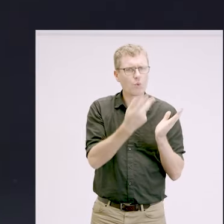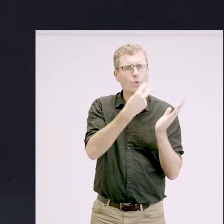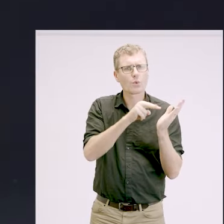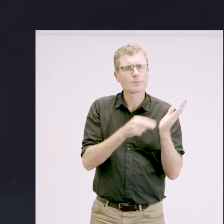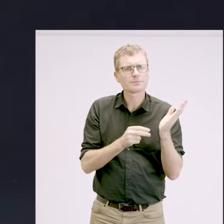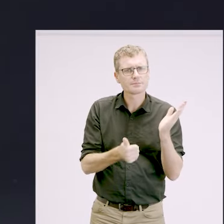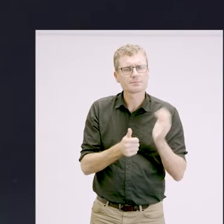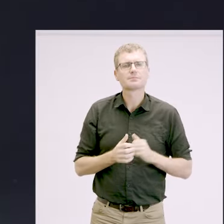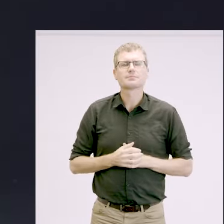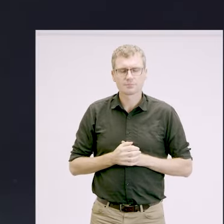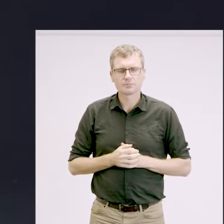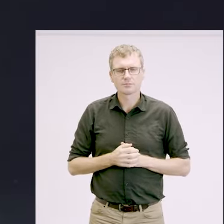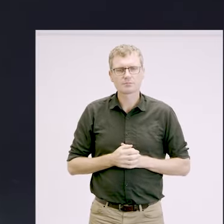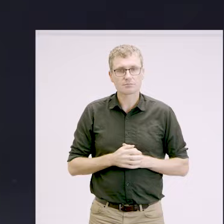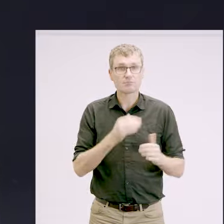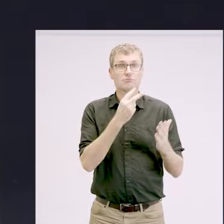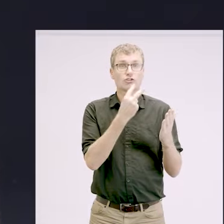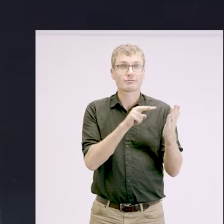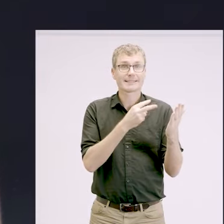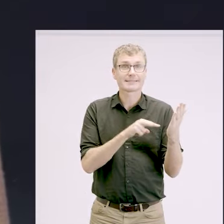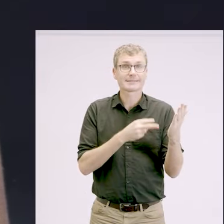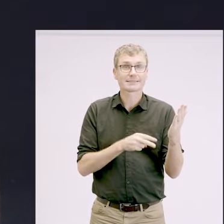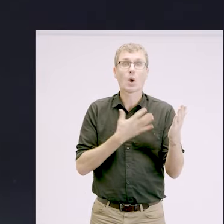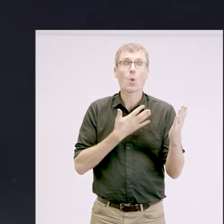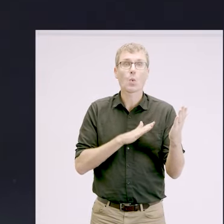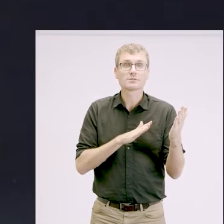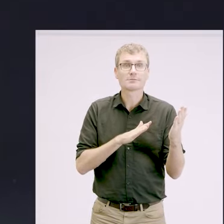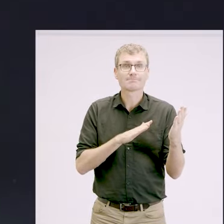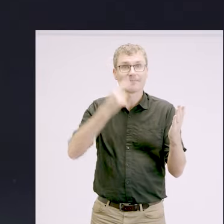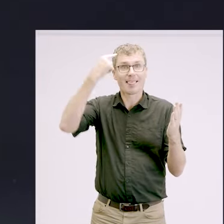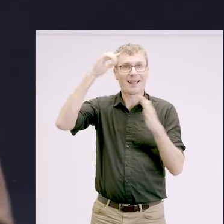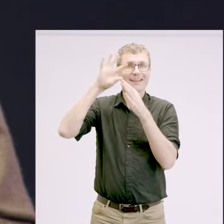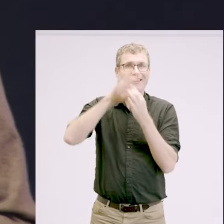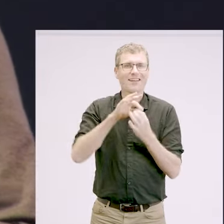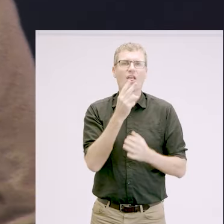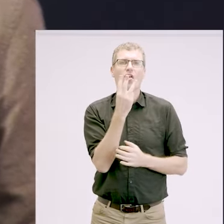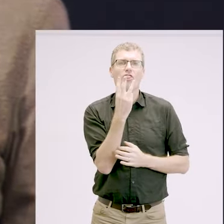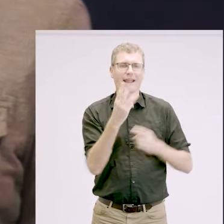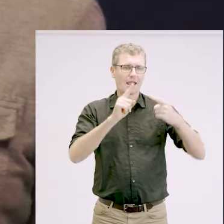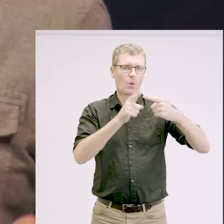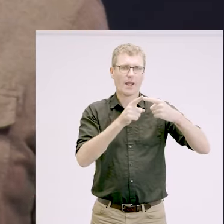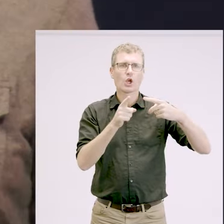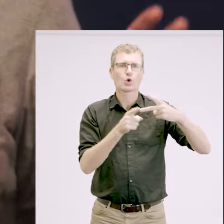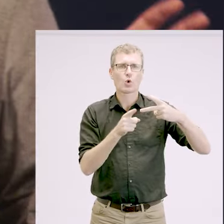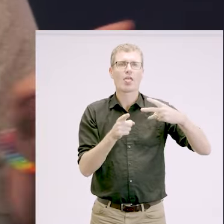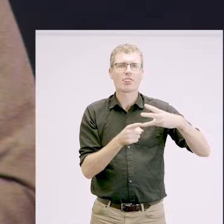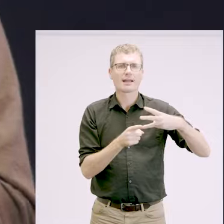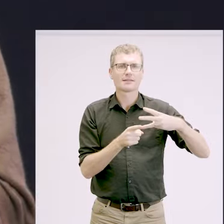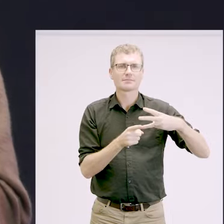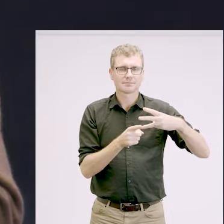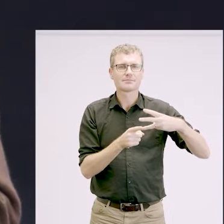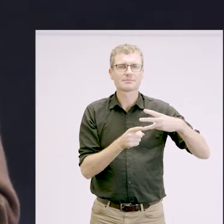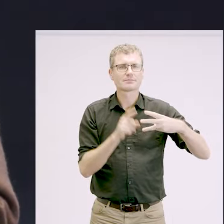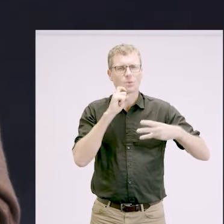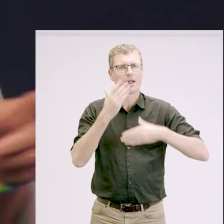you in this. And, you know, as we read, I just want us to read for three themes. I'm going to give you all three